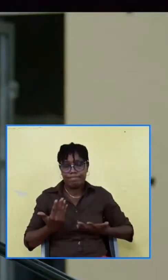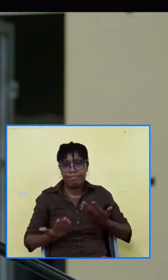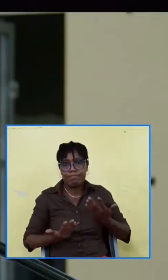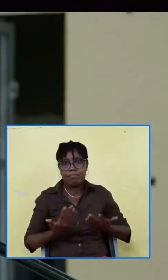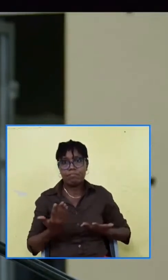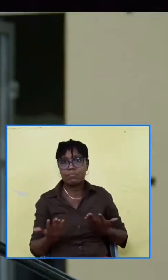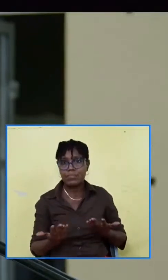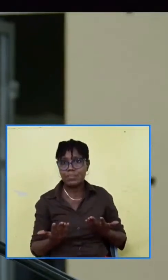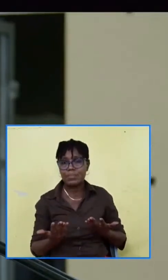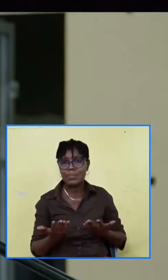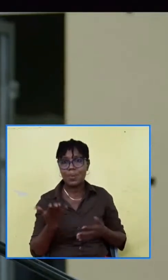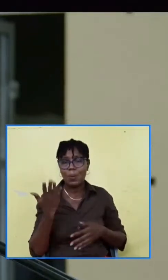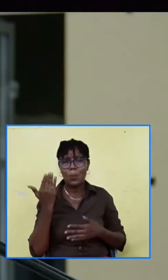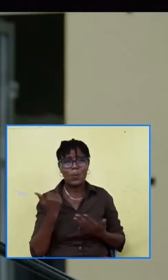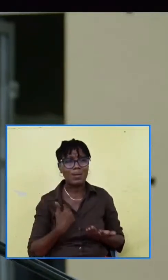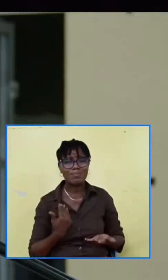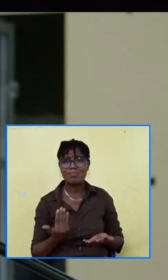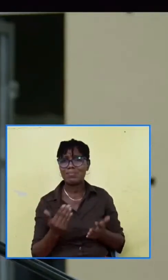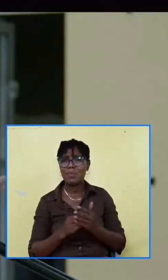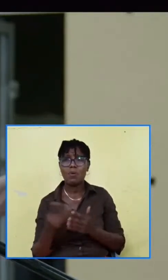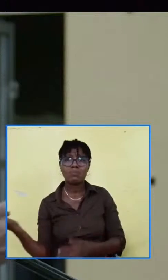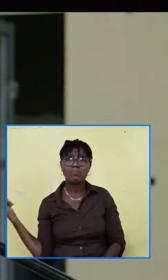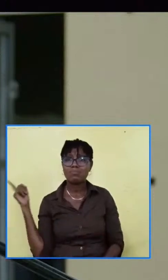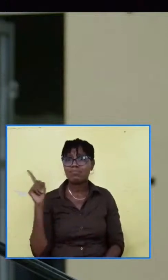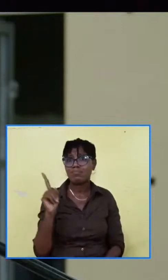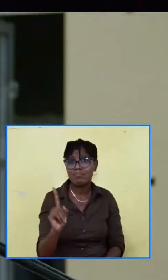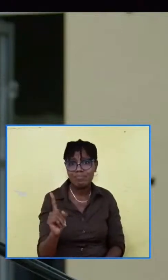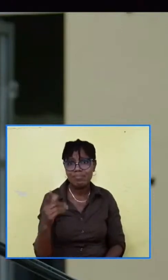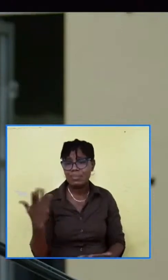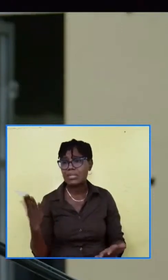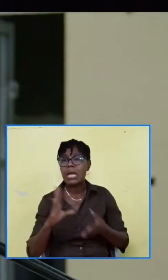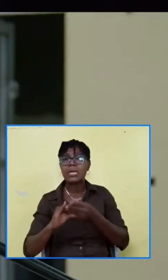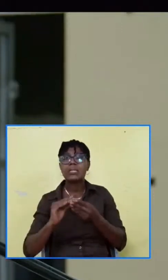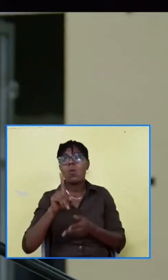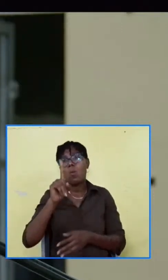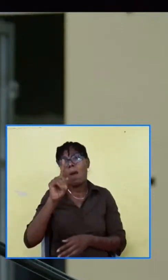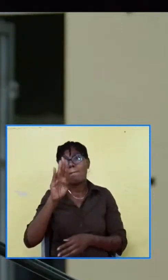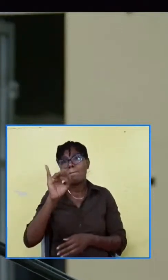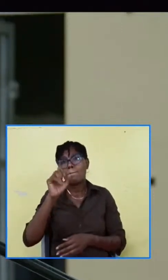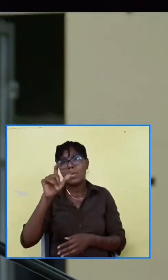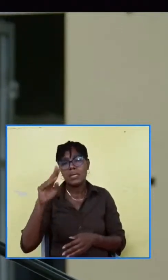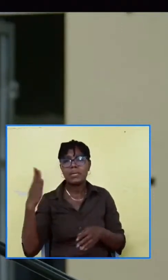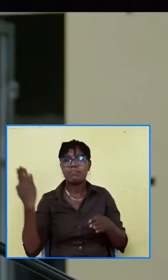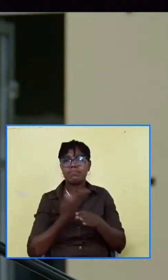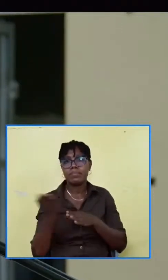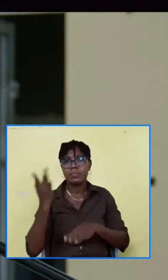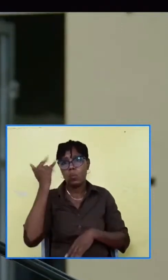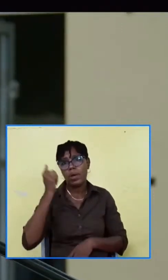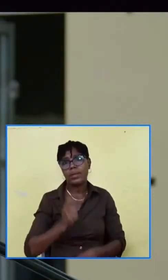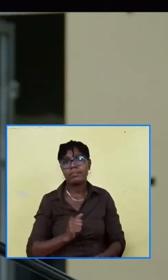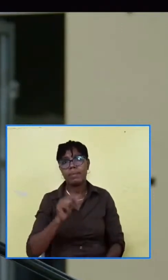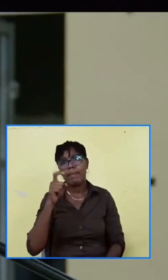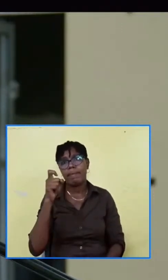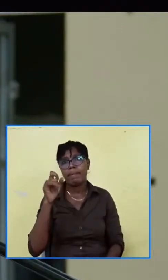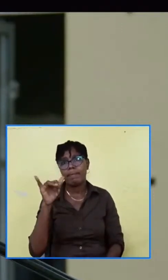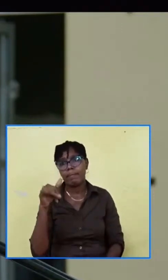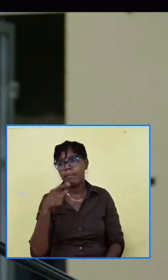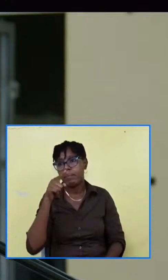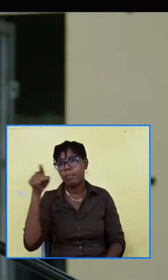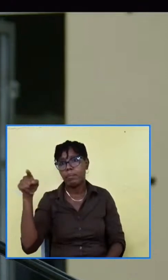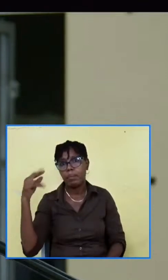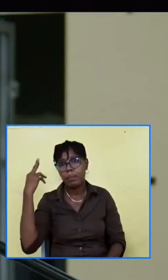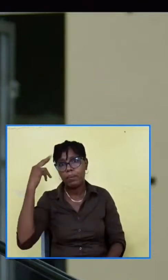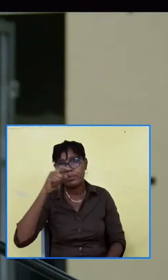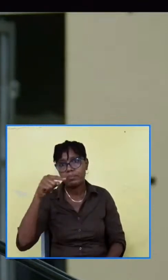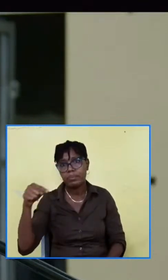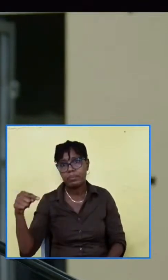because we've come here and we've heard that $1 billion has been cut because of XYZ.